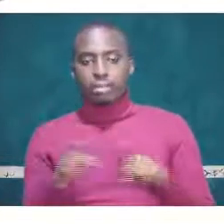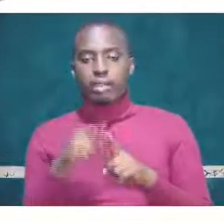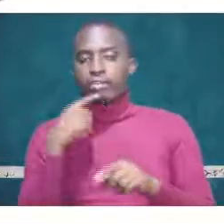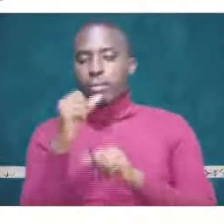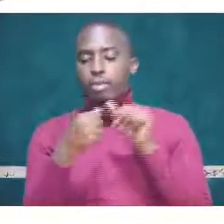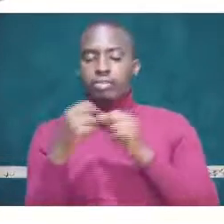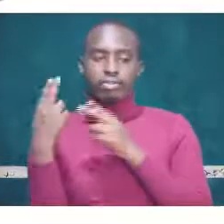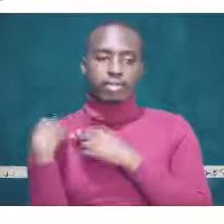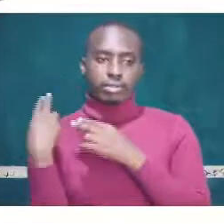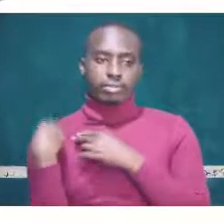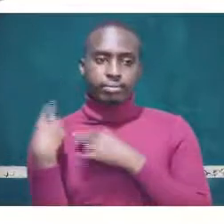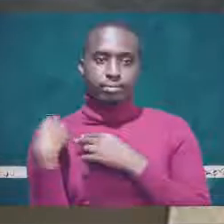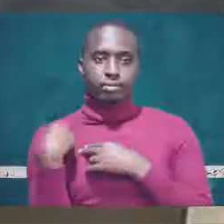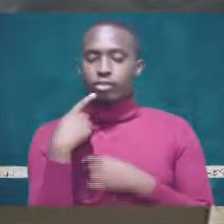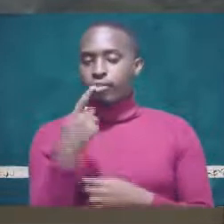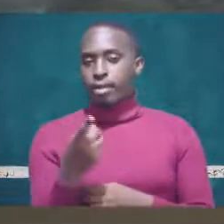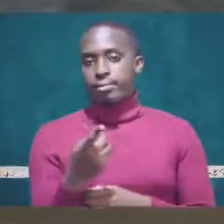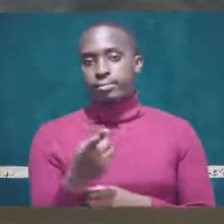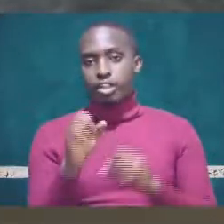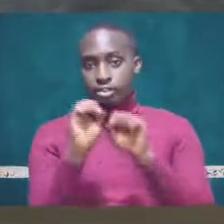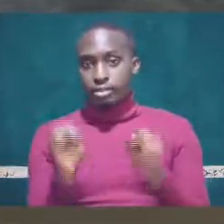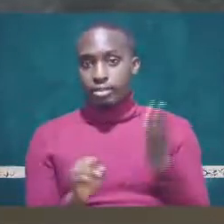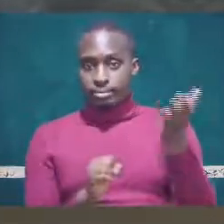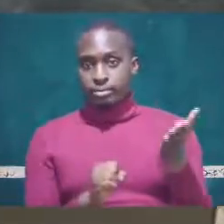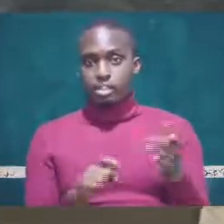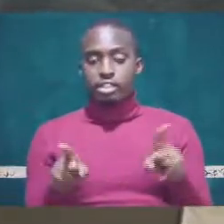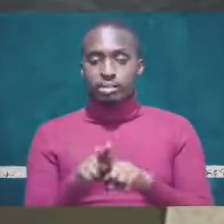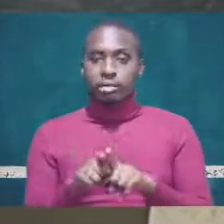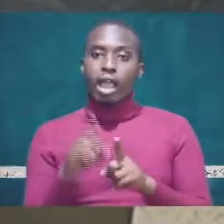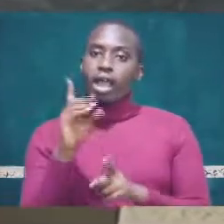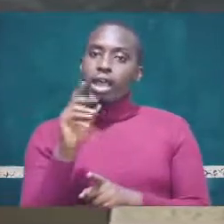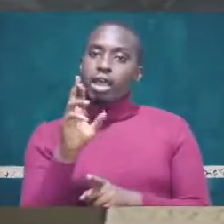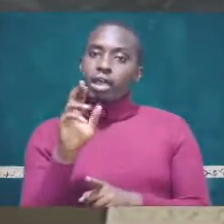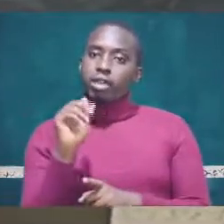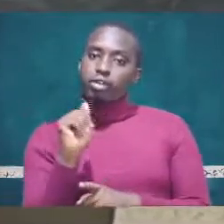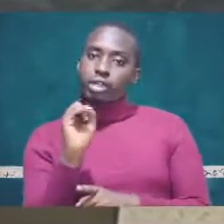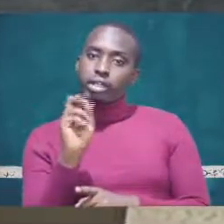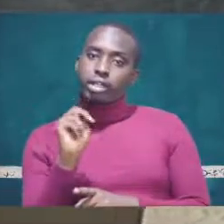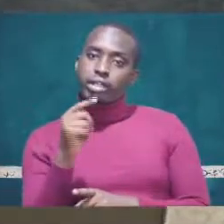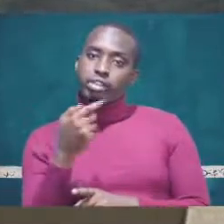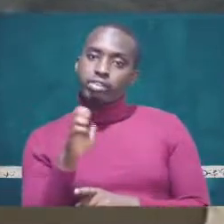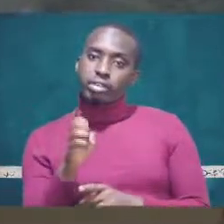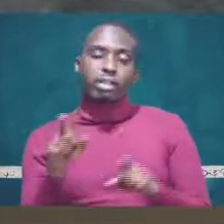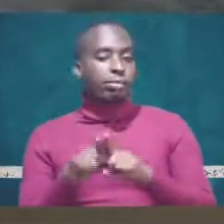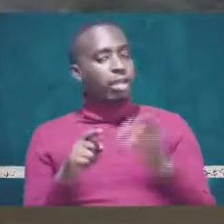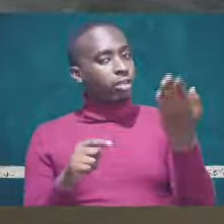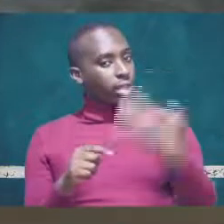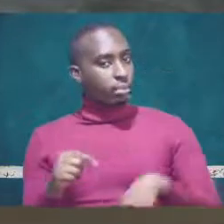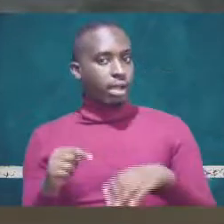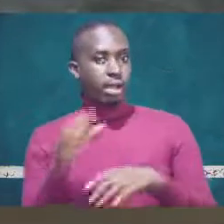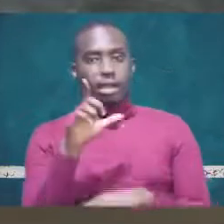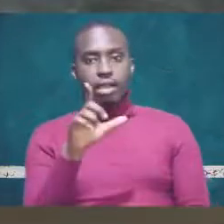the functions of the lymphatic system. It acts as a drainage system. Drainage system that is returning back the